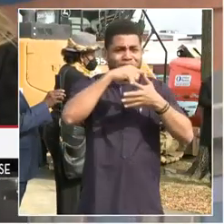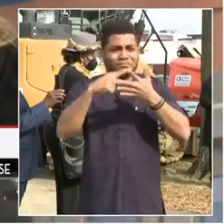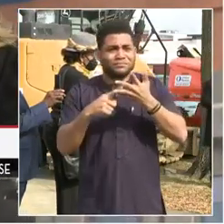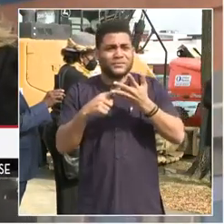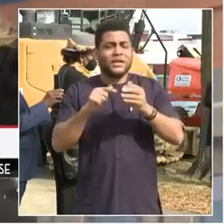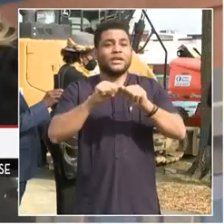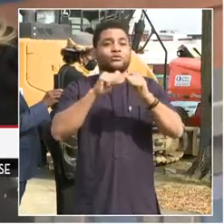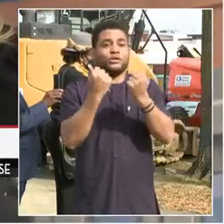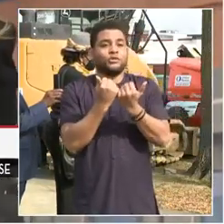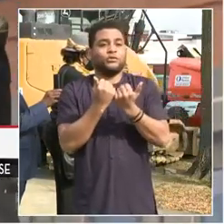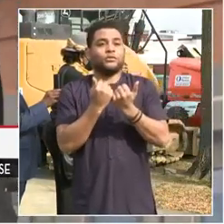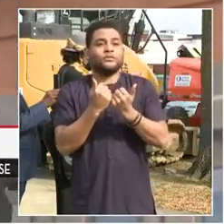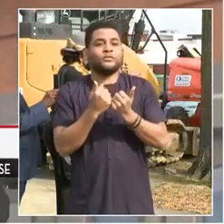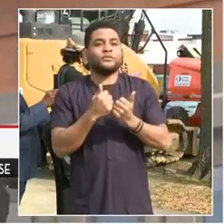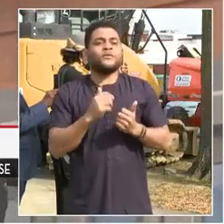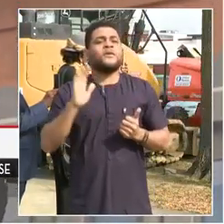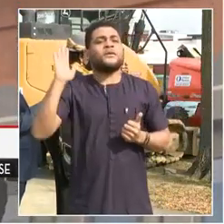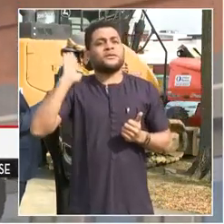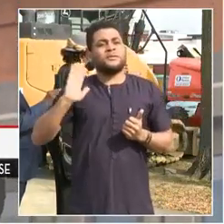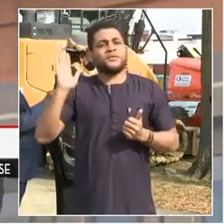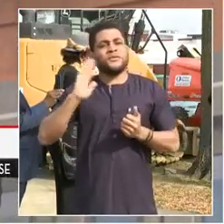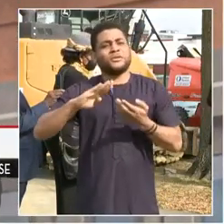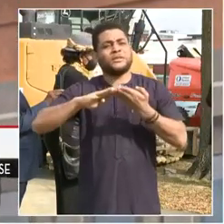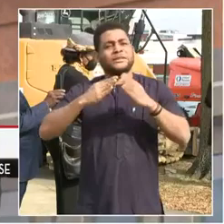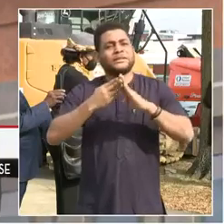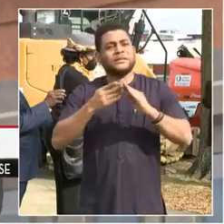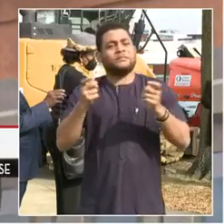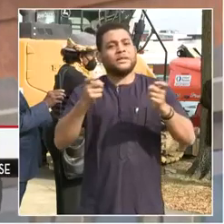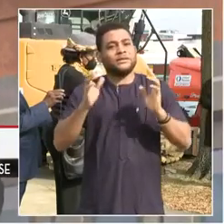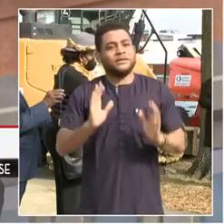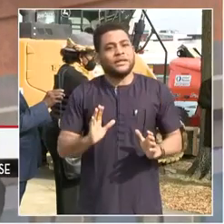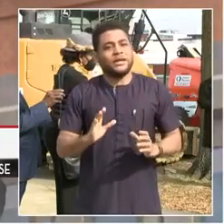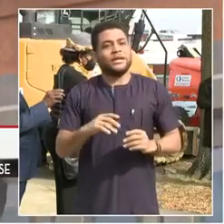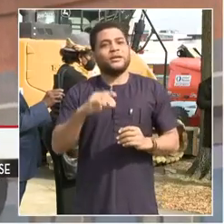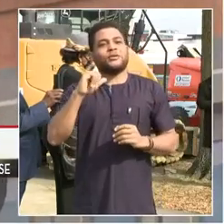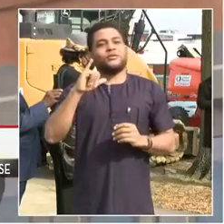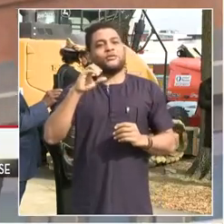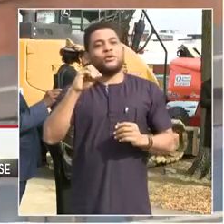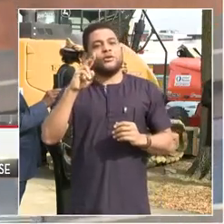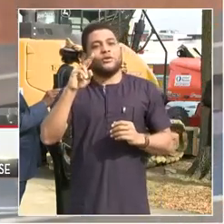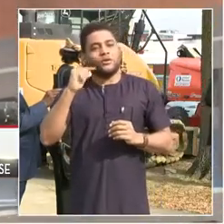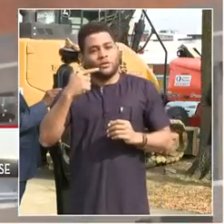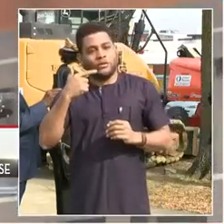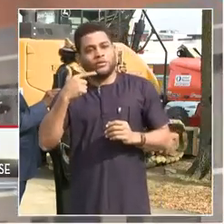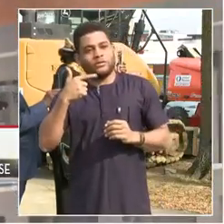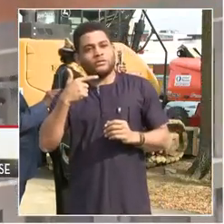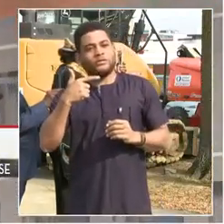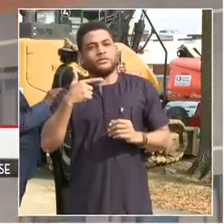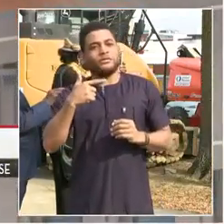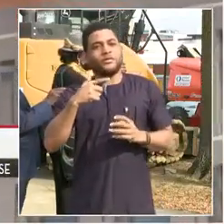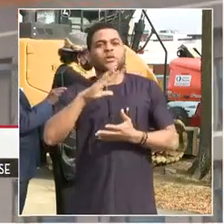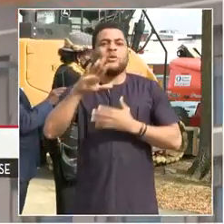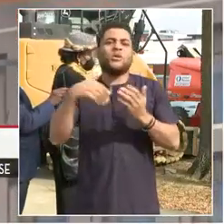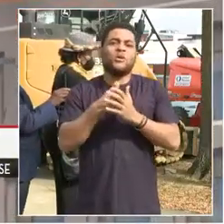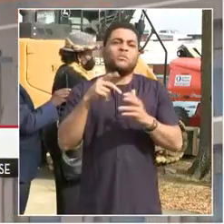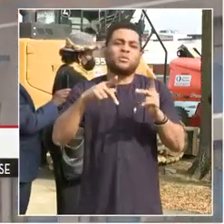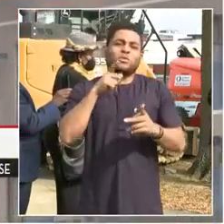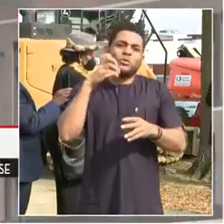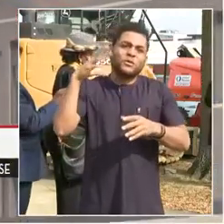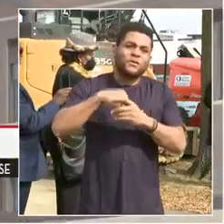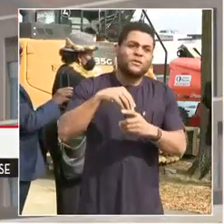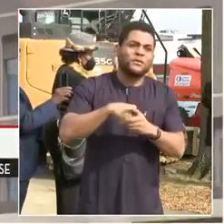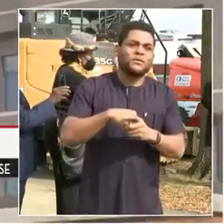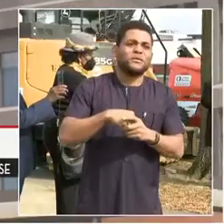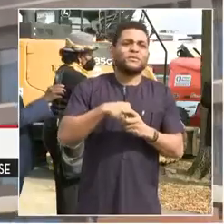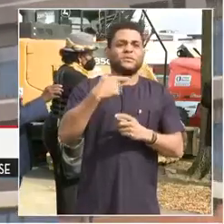city administrator, Rashad Young, and all of our partners at the district government, as well as GW University, for their commitment